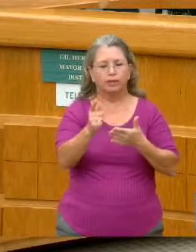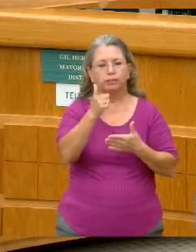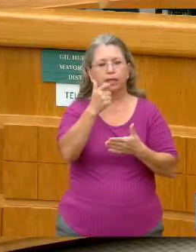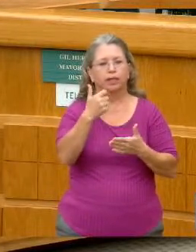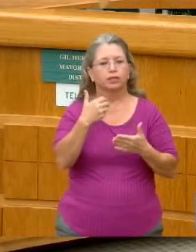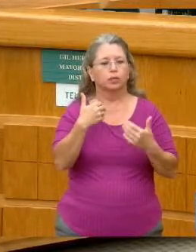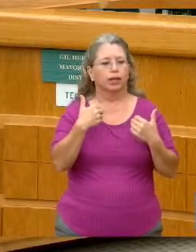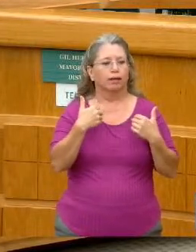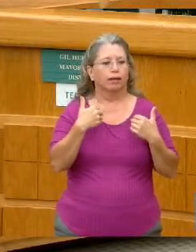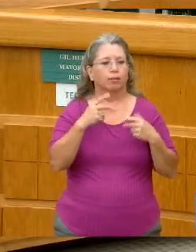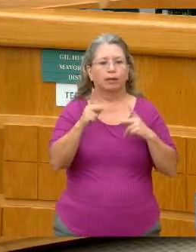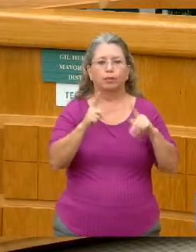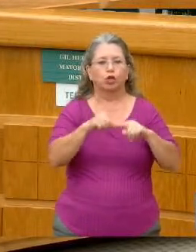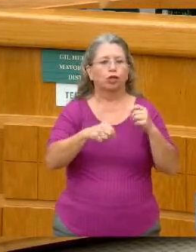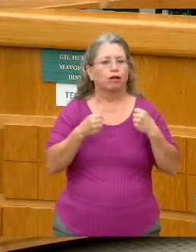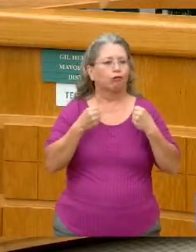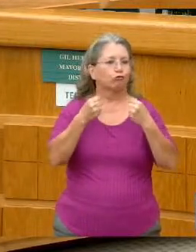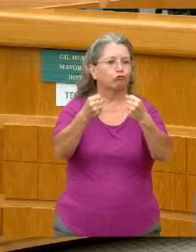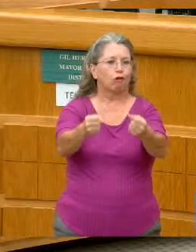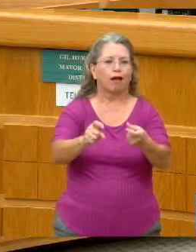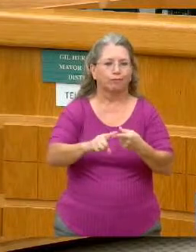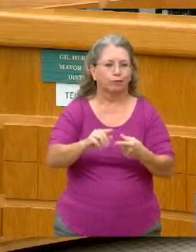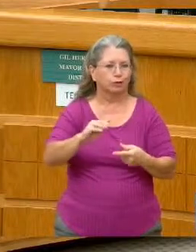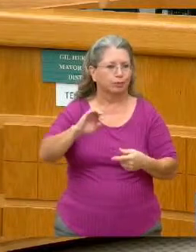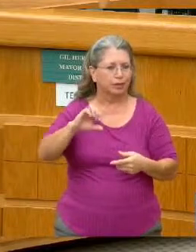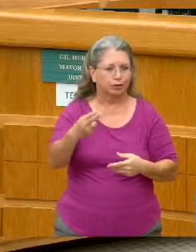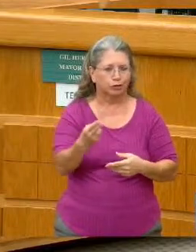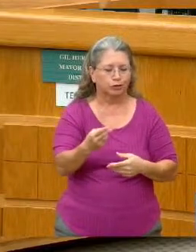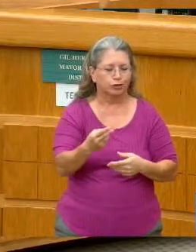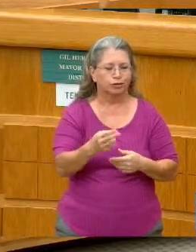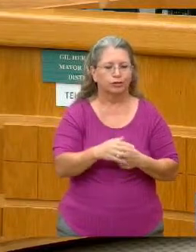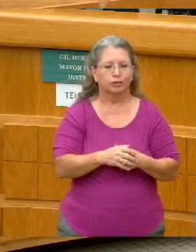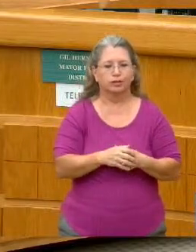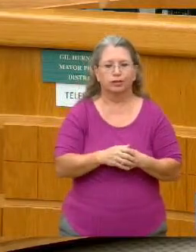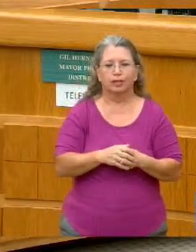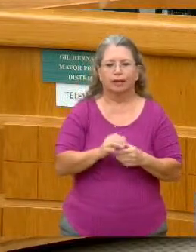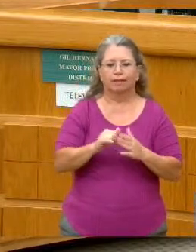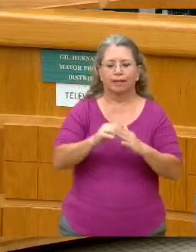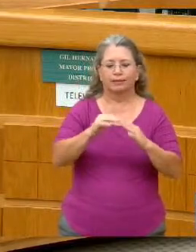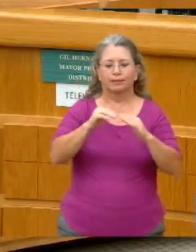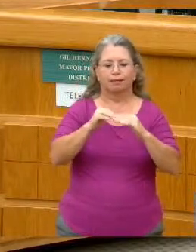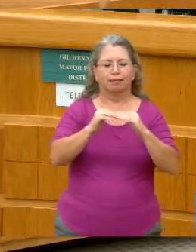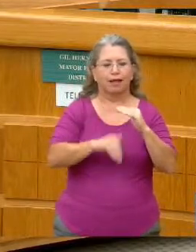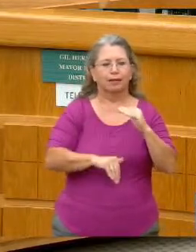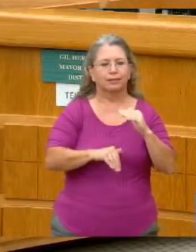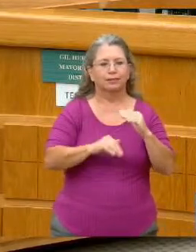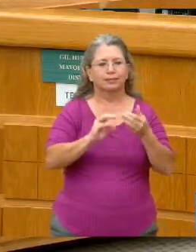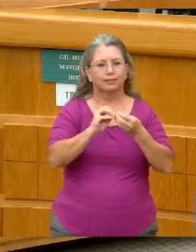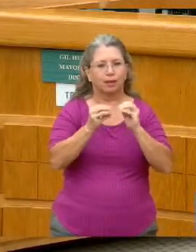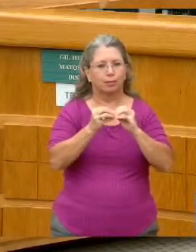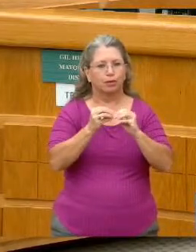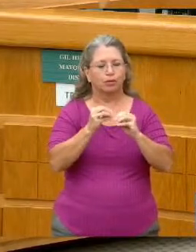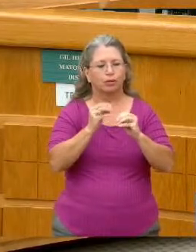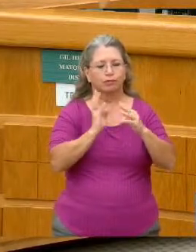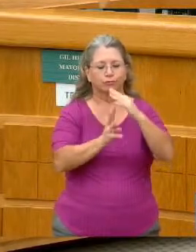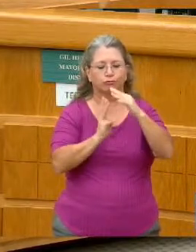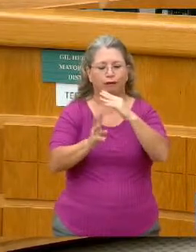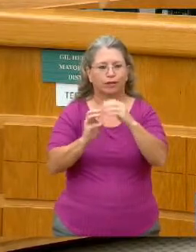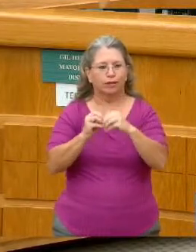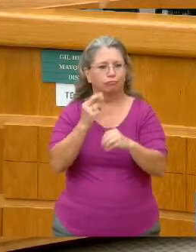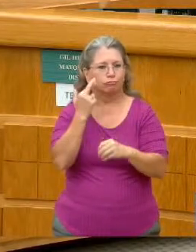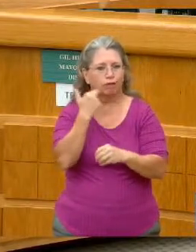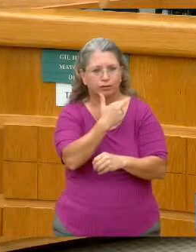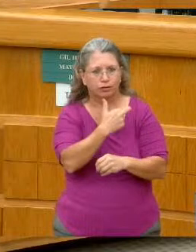into place right during this week. And we're at the lowest amount of traffic at the restaurants that we've seen from outside the coastal